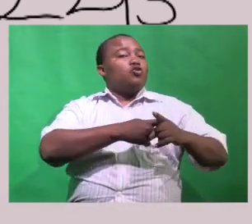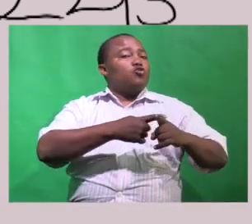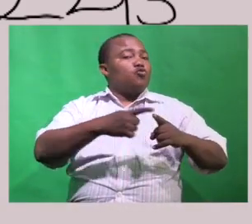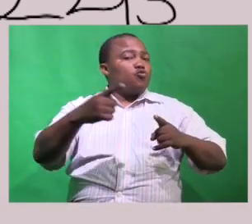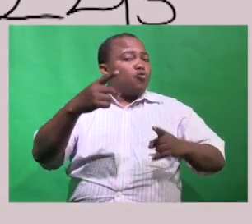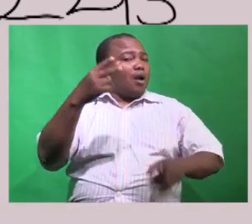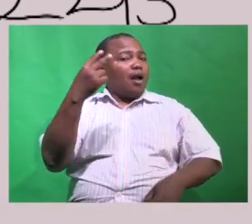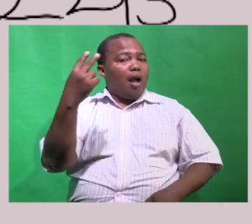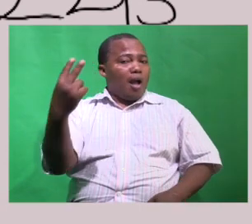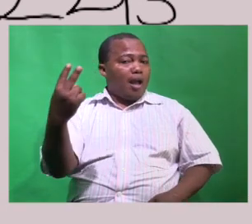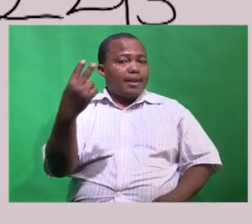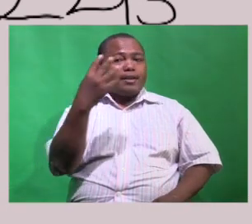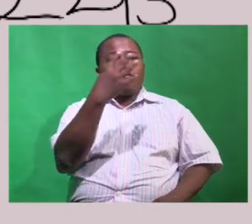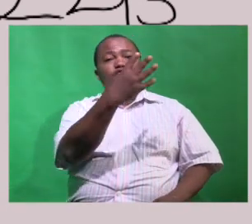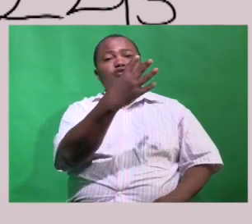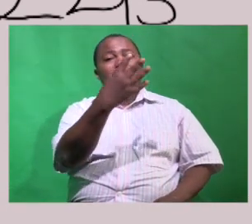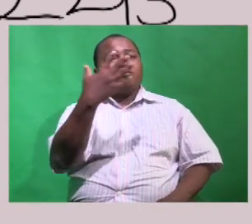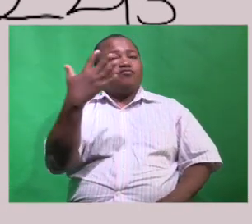245.